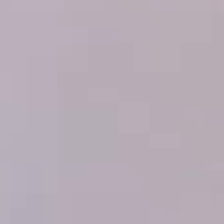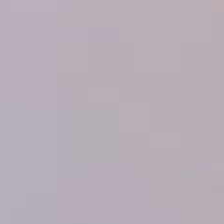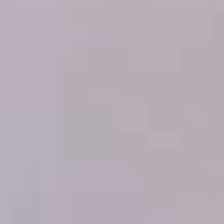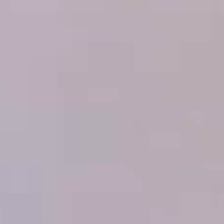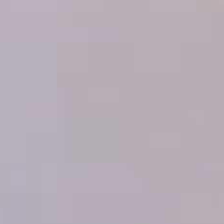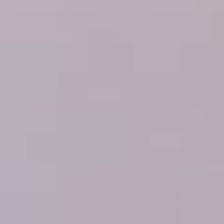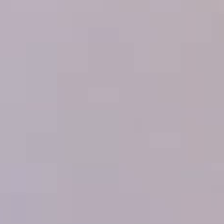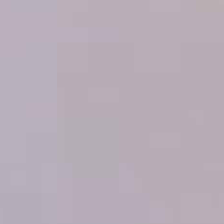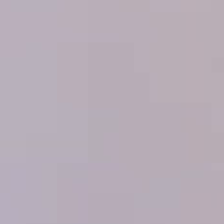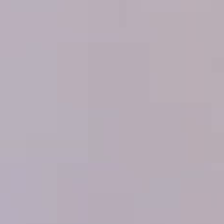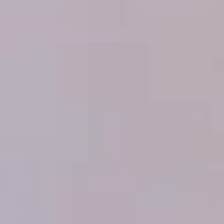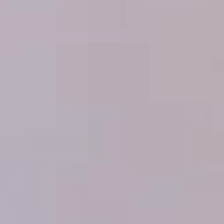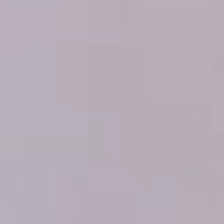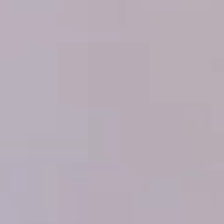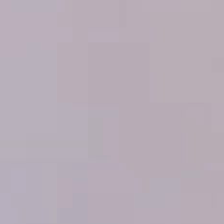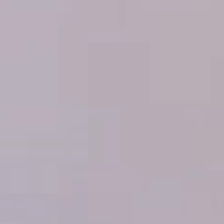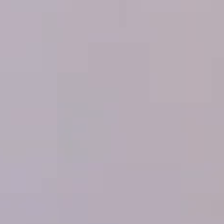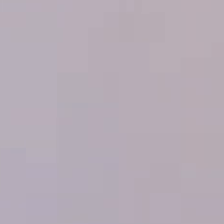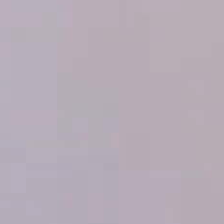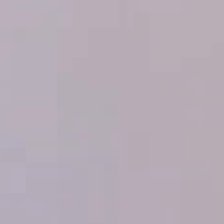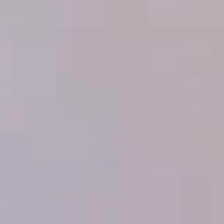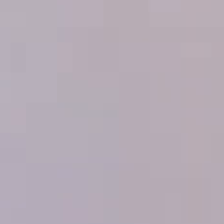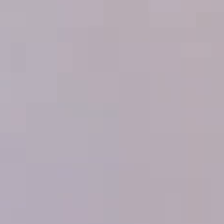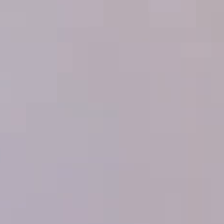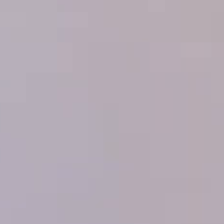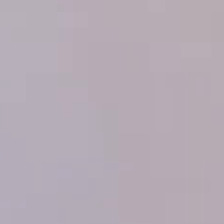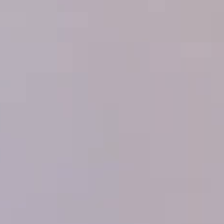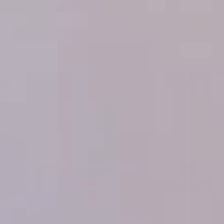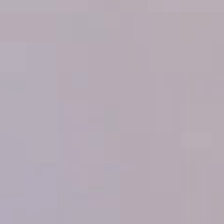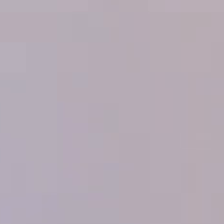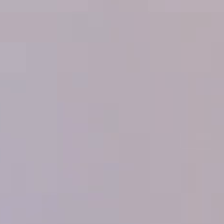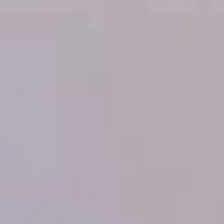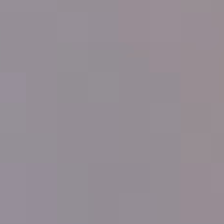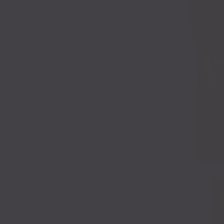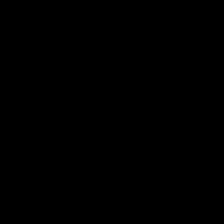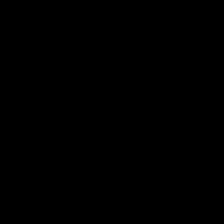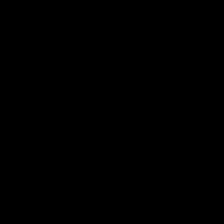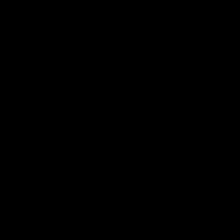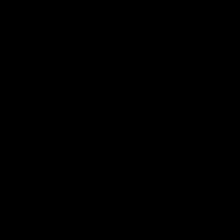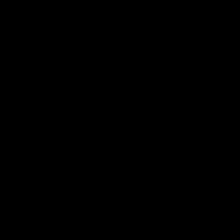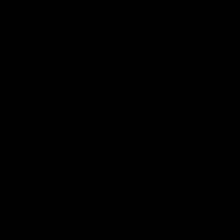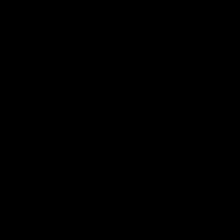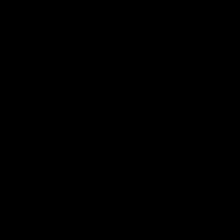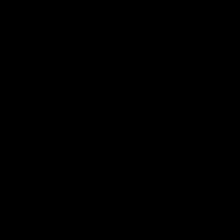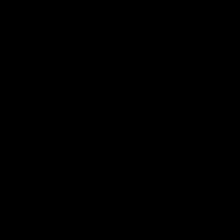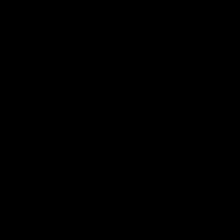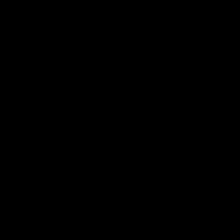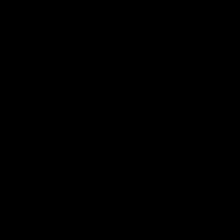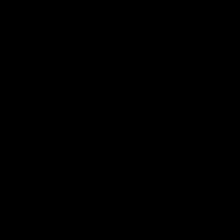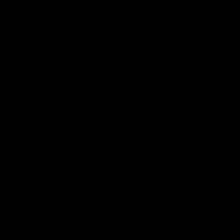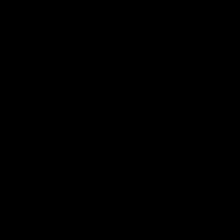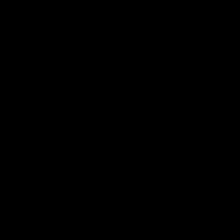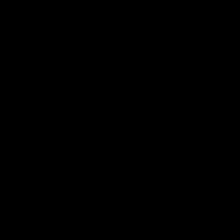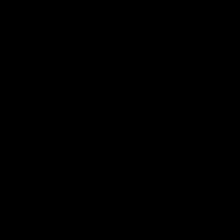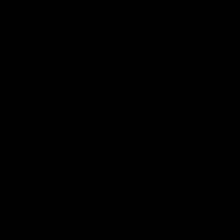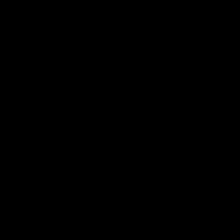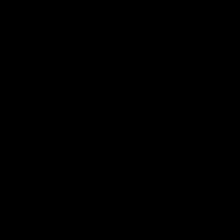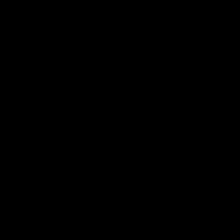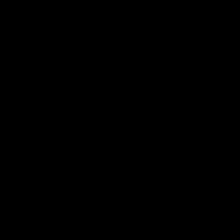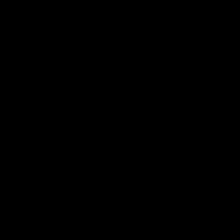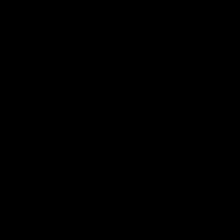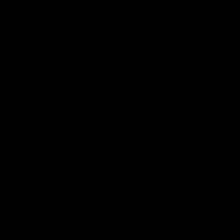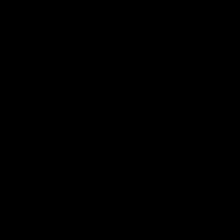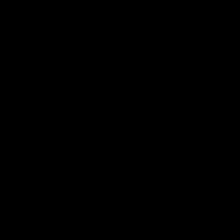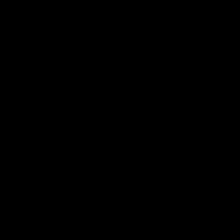You'll notice there'll be a screen pretty soon, and you'll notice on the screen the ways you may donate to Share the